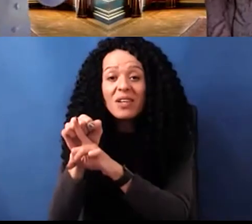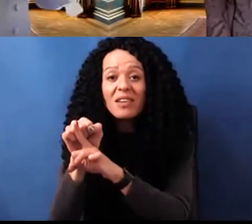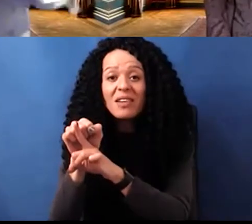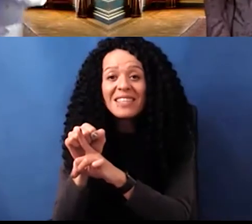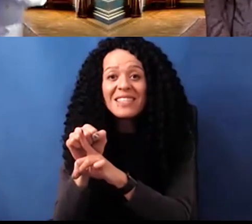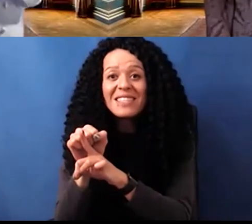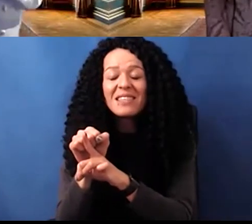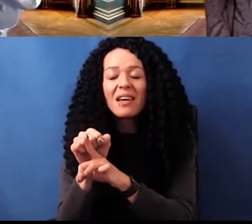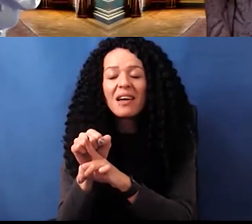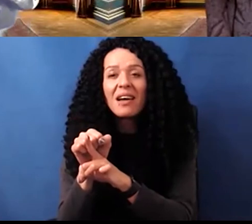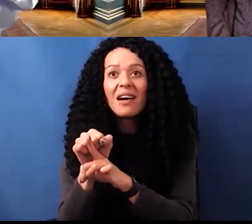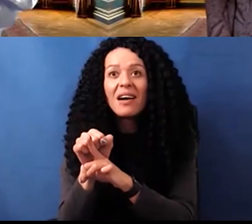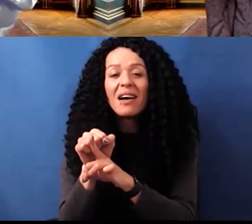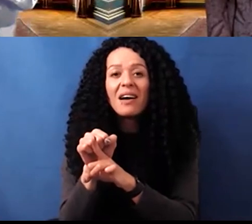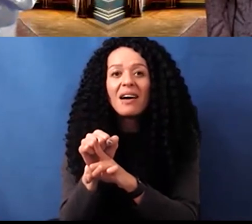discoveries.